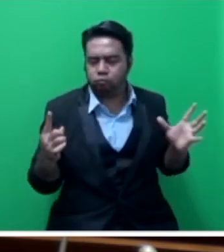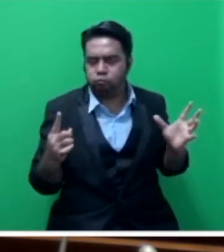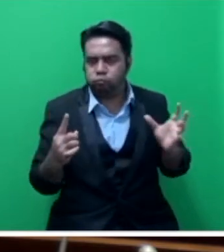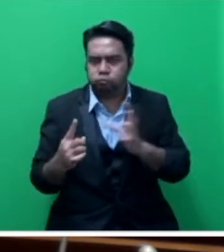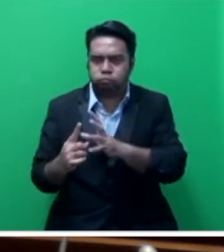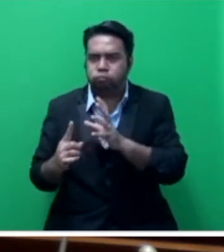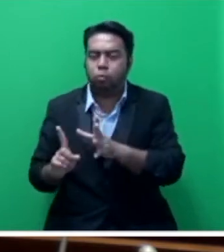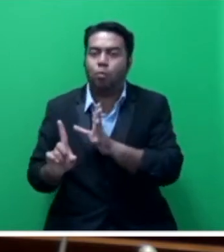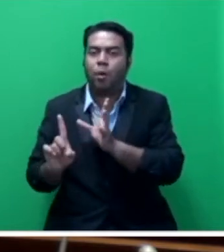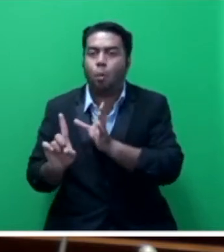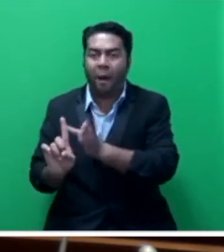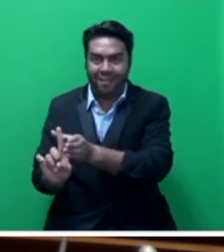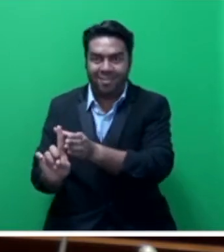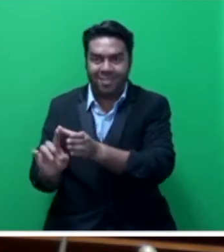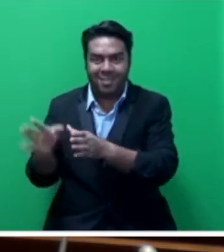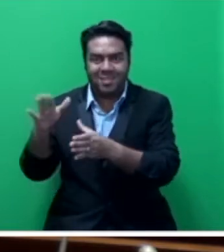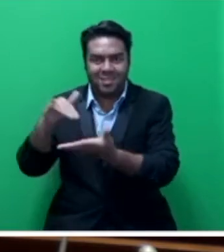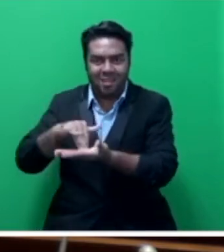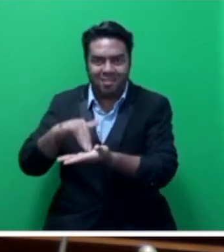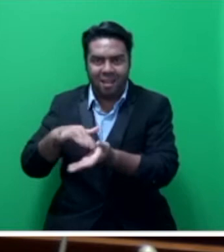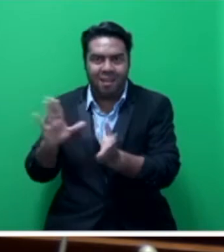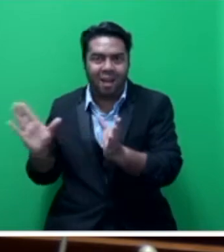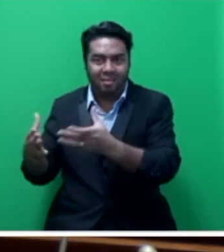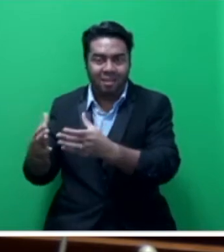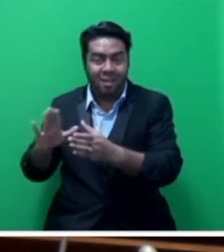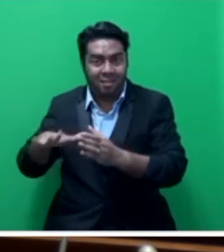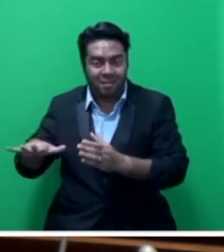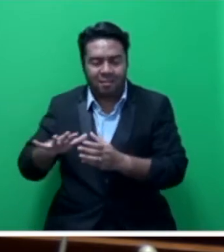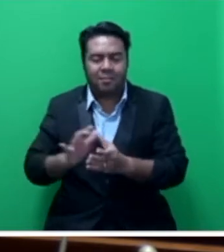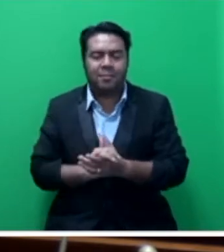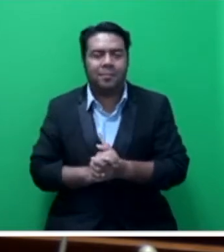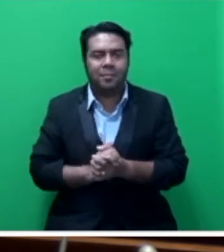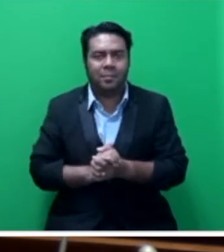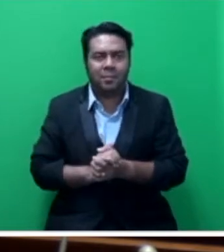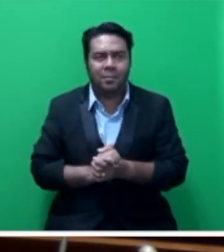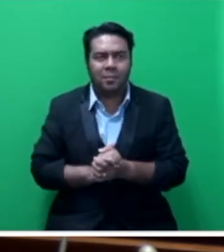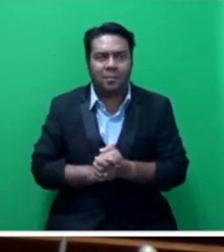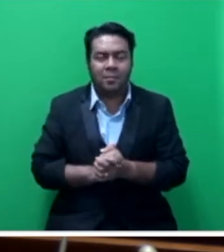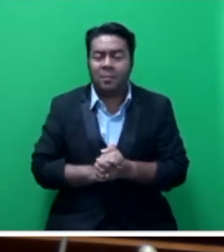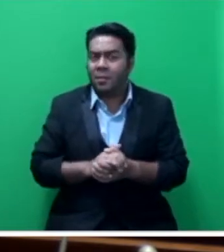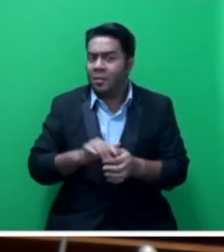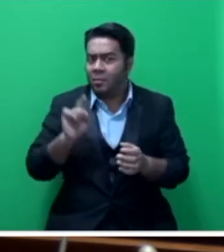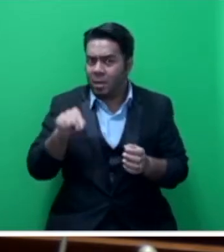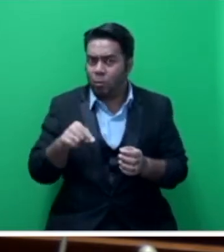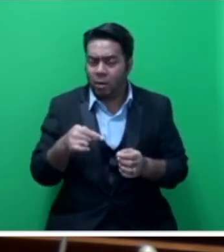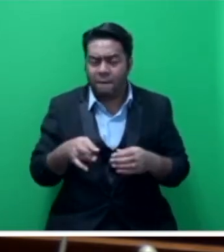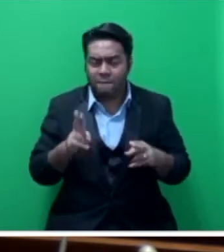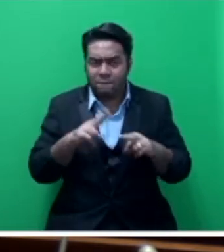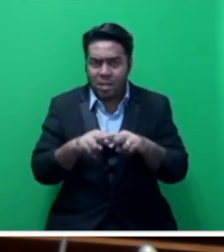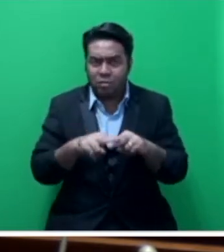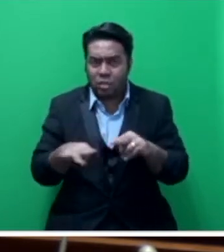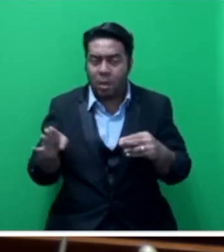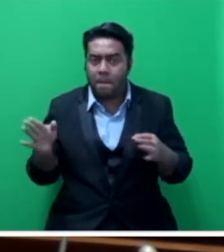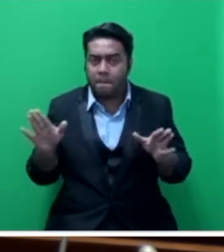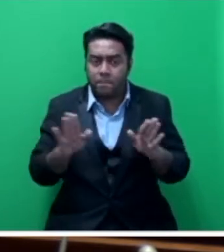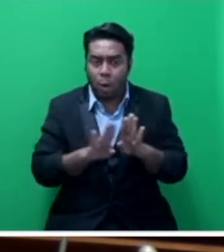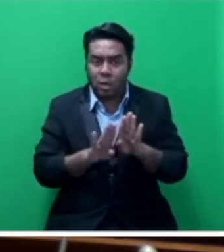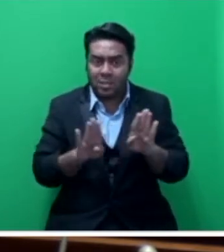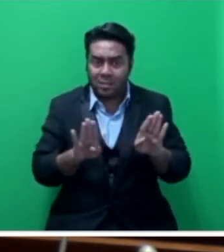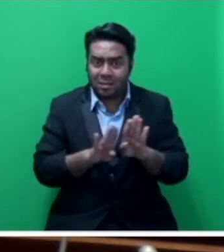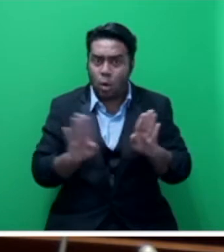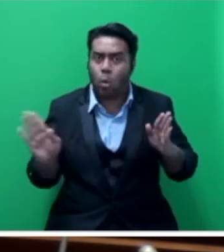alike, Honourable Speaker, sir. Mr. Speaker, sir, since Fiji's borders closed in March